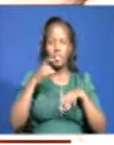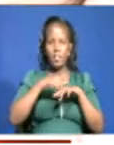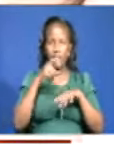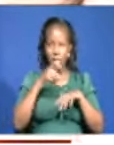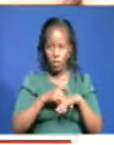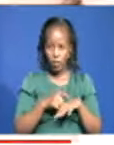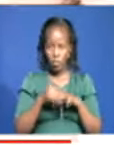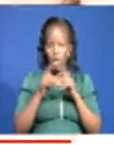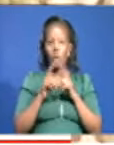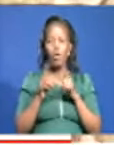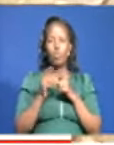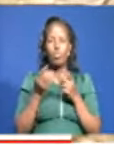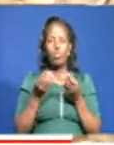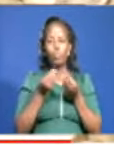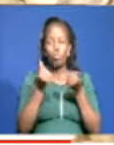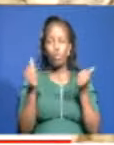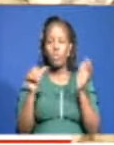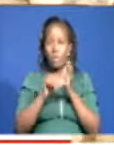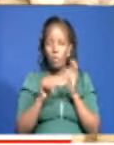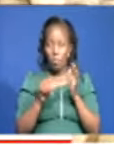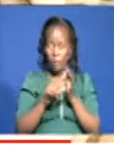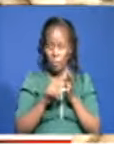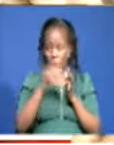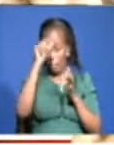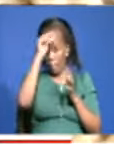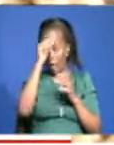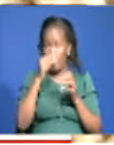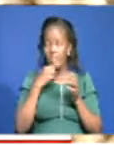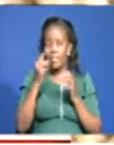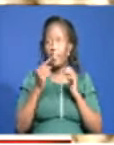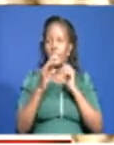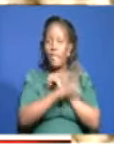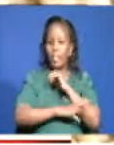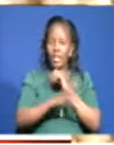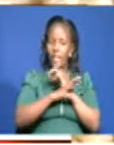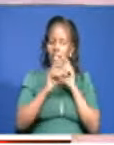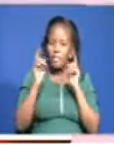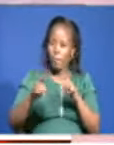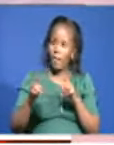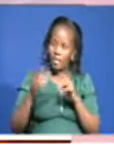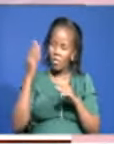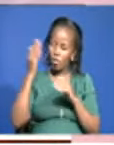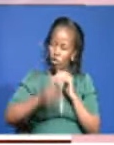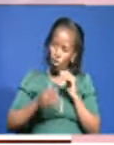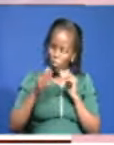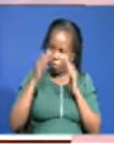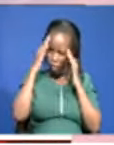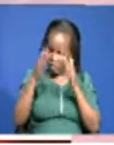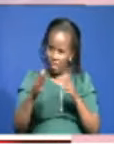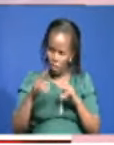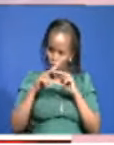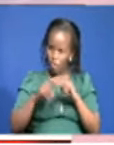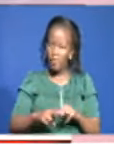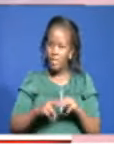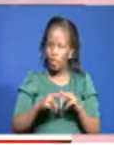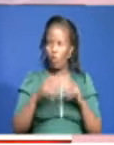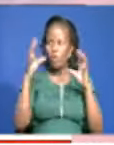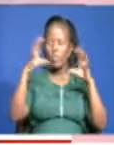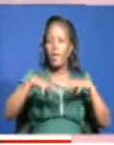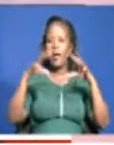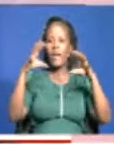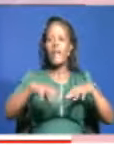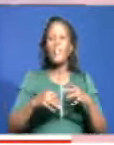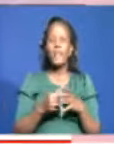with the shortage, the government says the country needs to wean itself from reliance on rain-fed agriculture. The dire situation we are in calls for